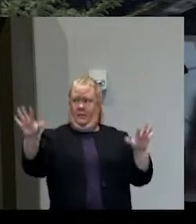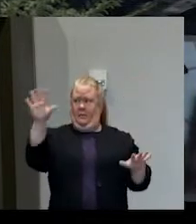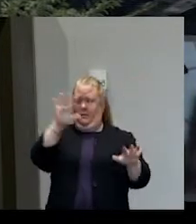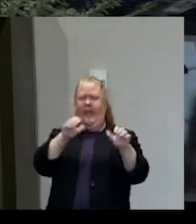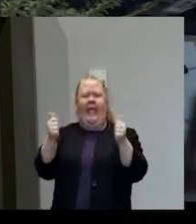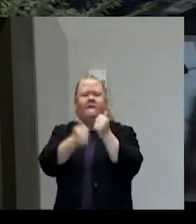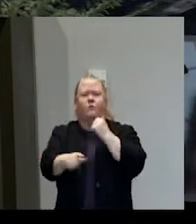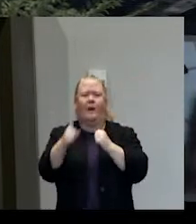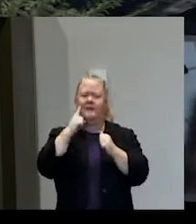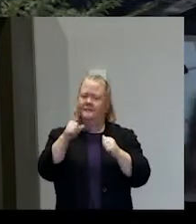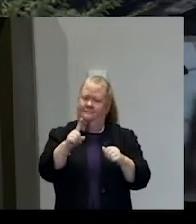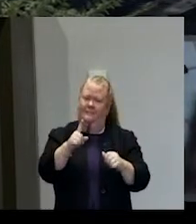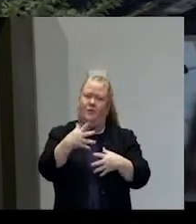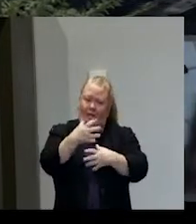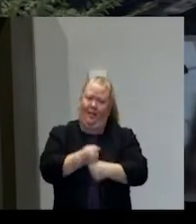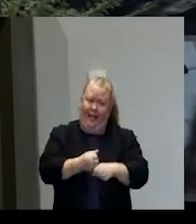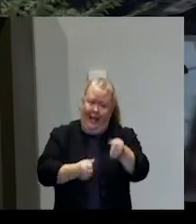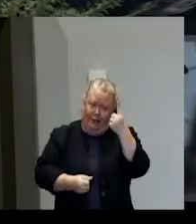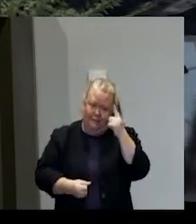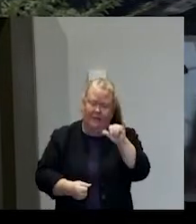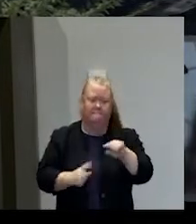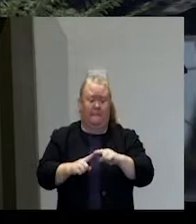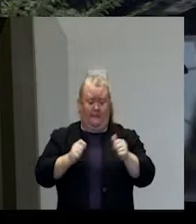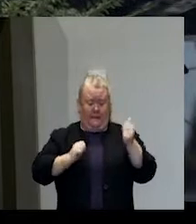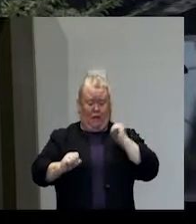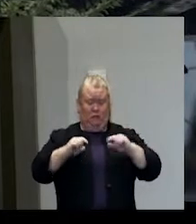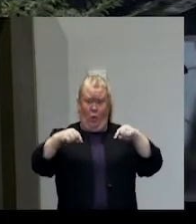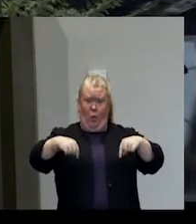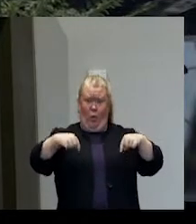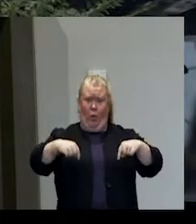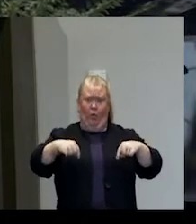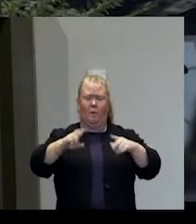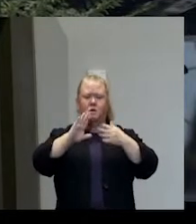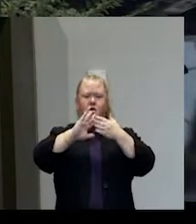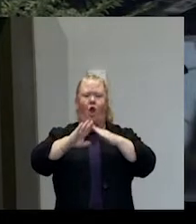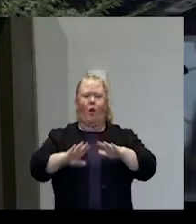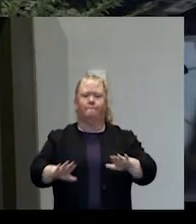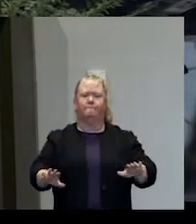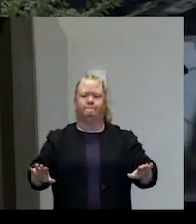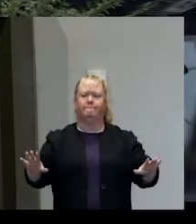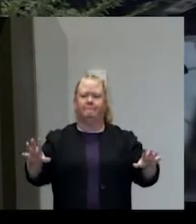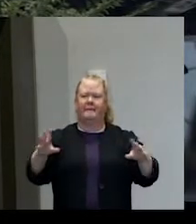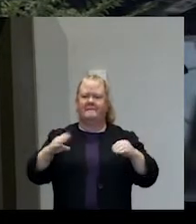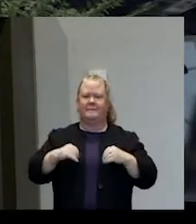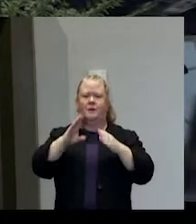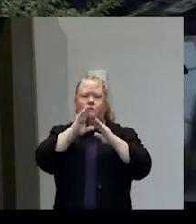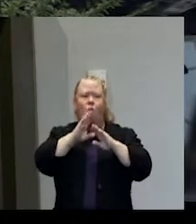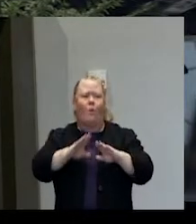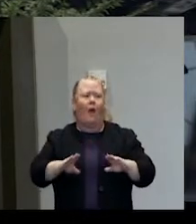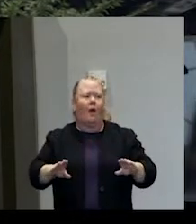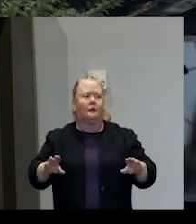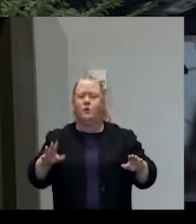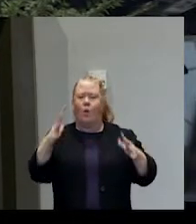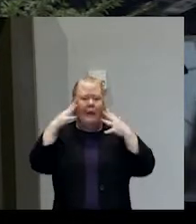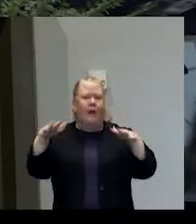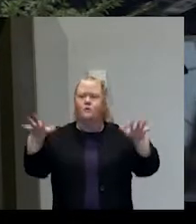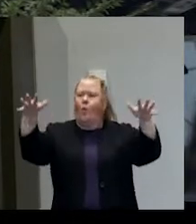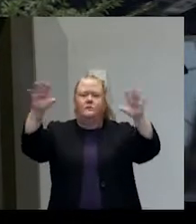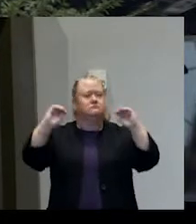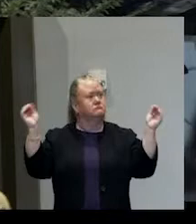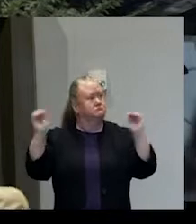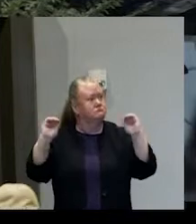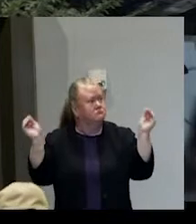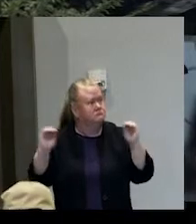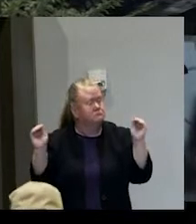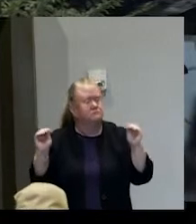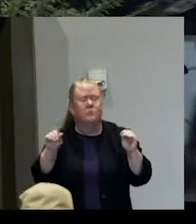to have shorthand, and I get that. But our show was so calm and accepting and quiet and no loud noises. And it's